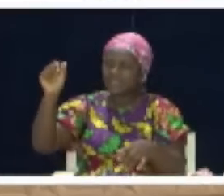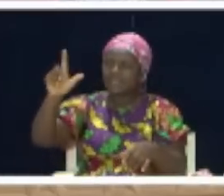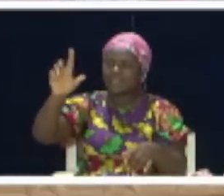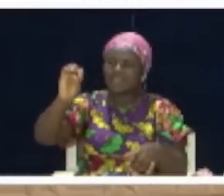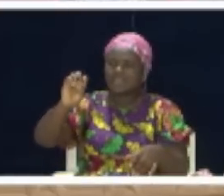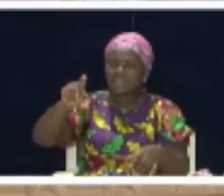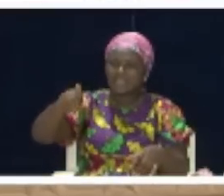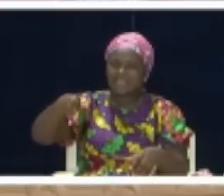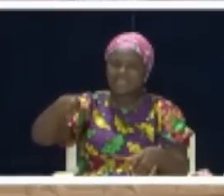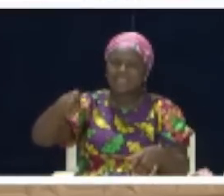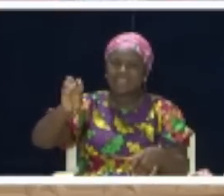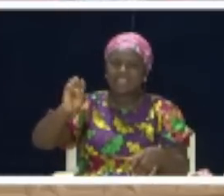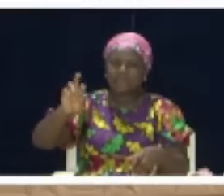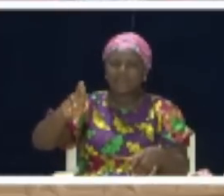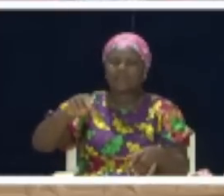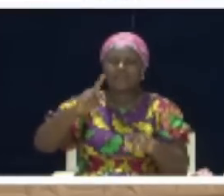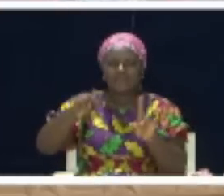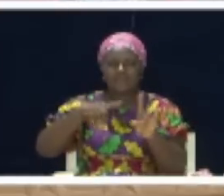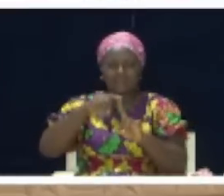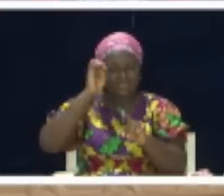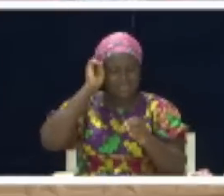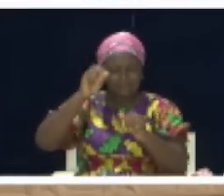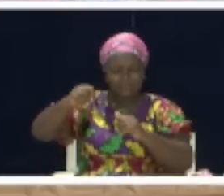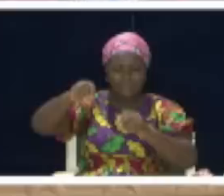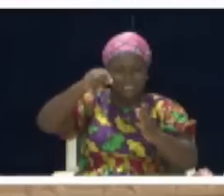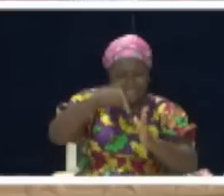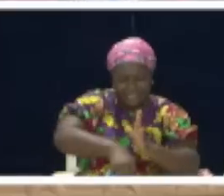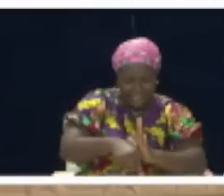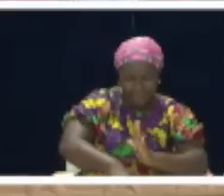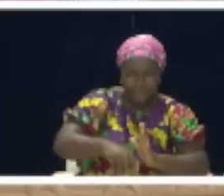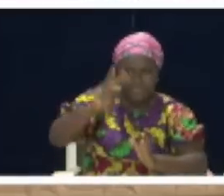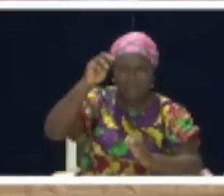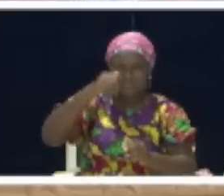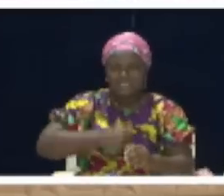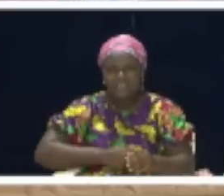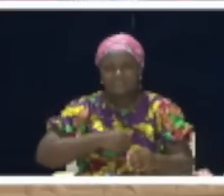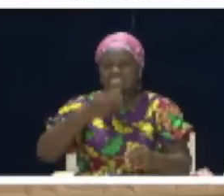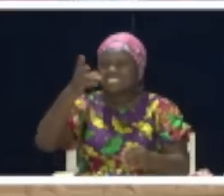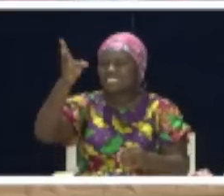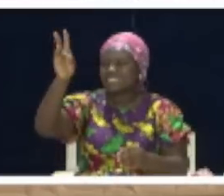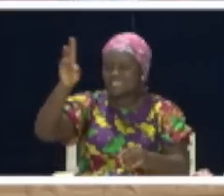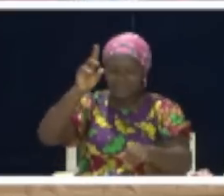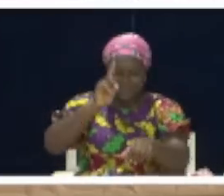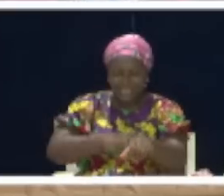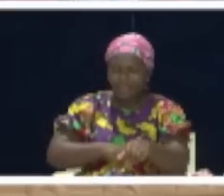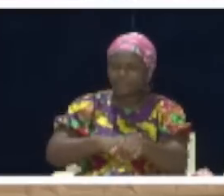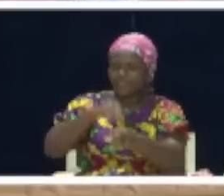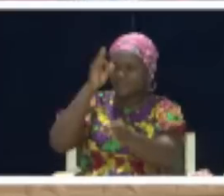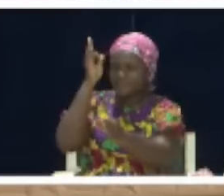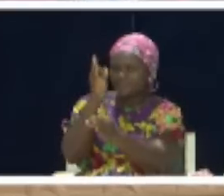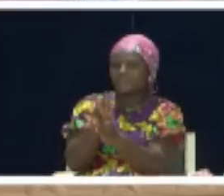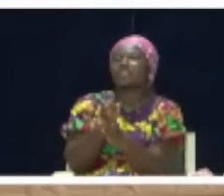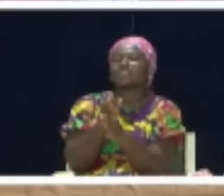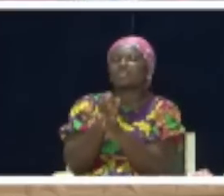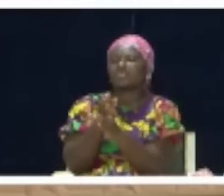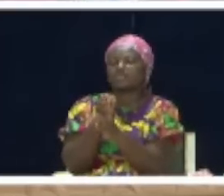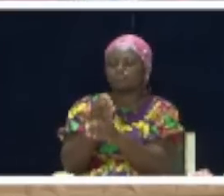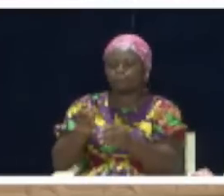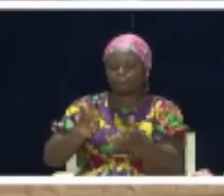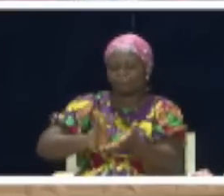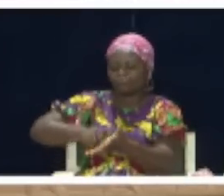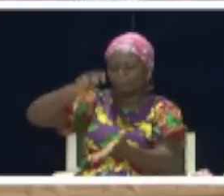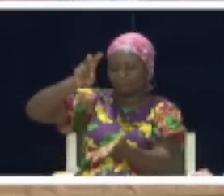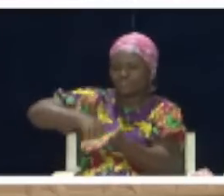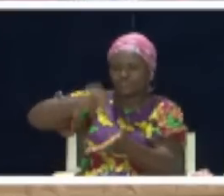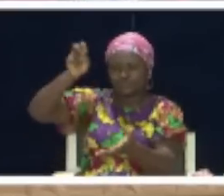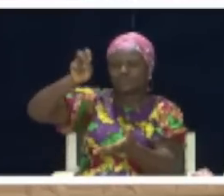when he dipped himself the seventh time, faith jumped into action. And he came